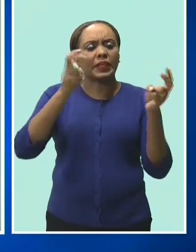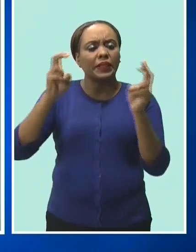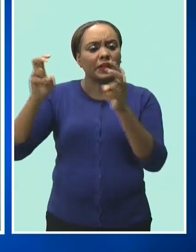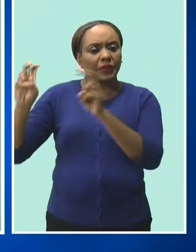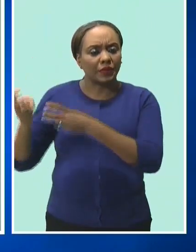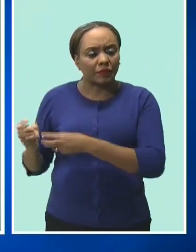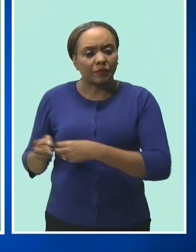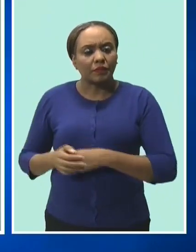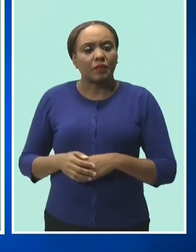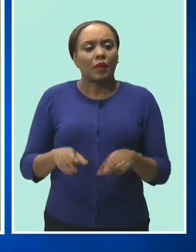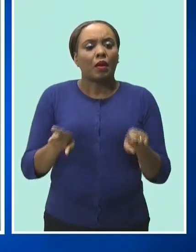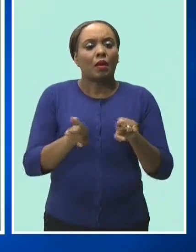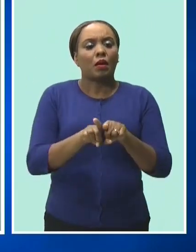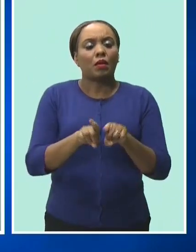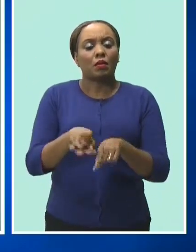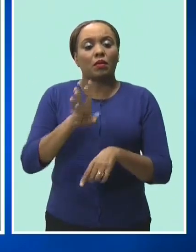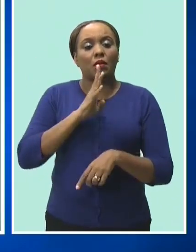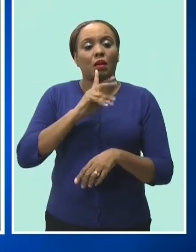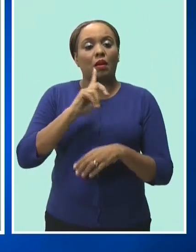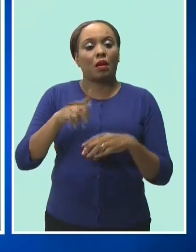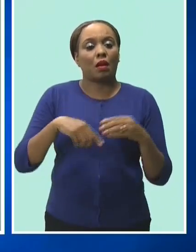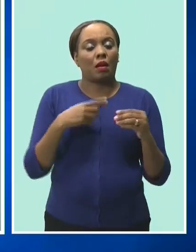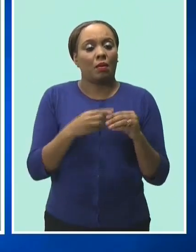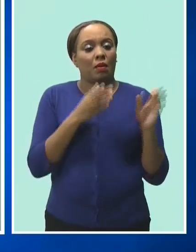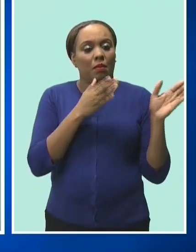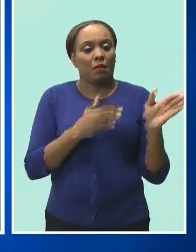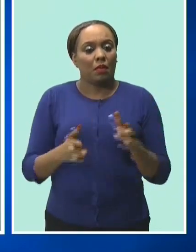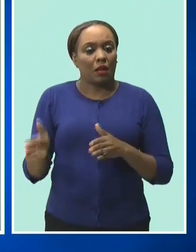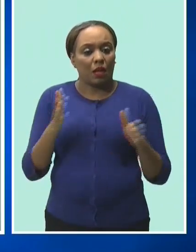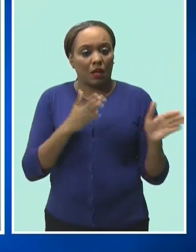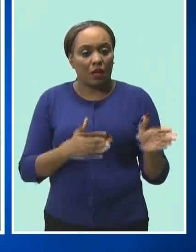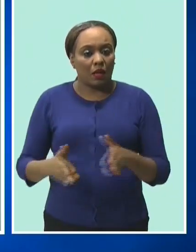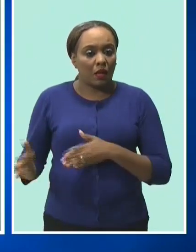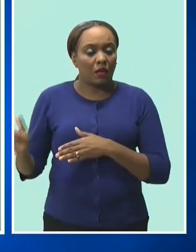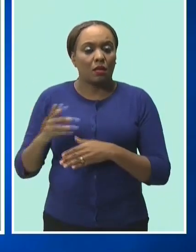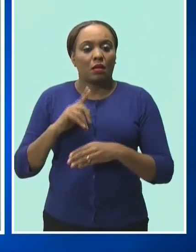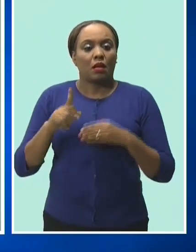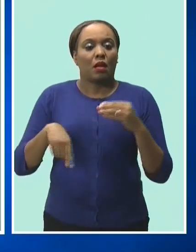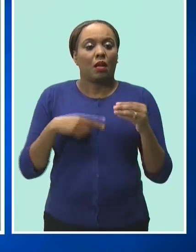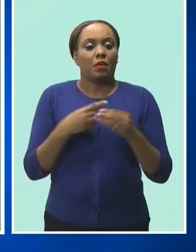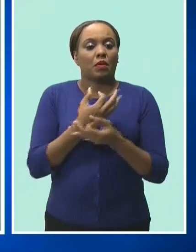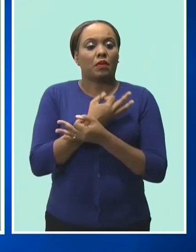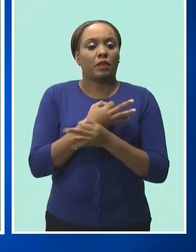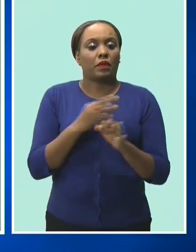also said that specific plans have been made on the free movement of people.